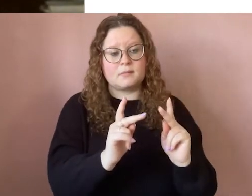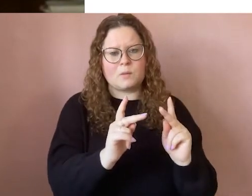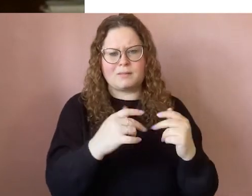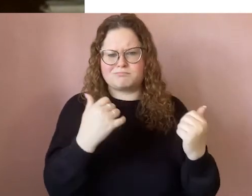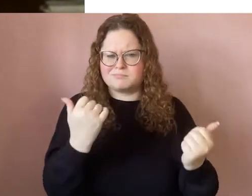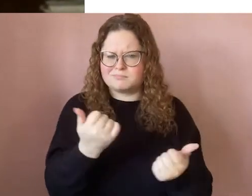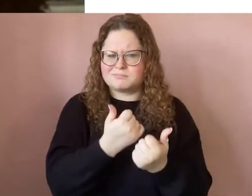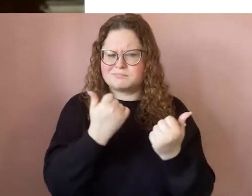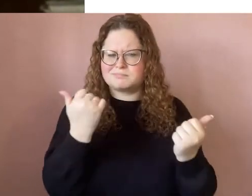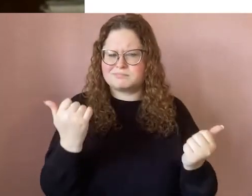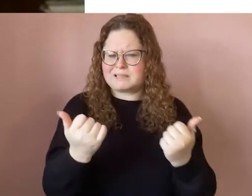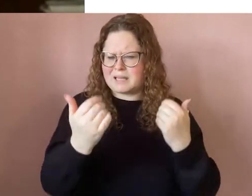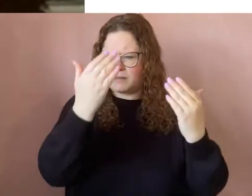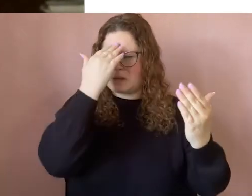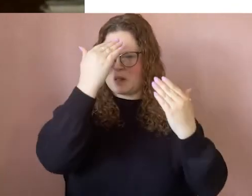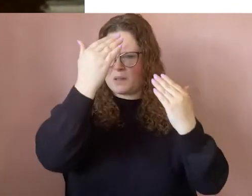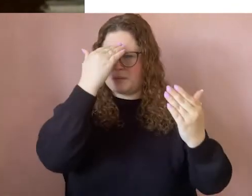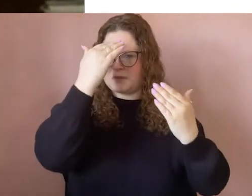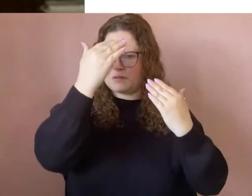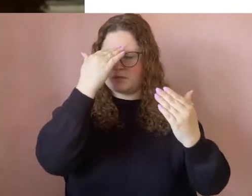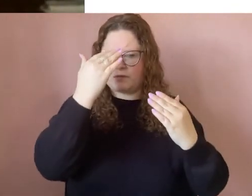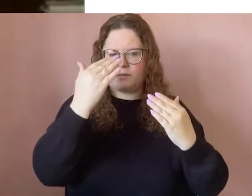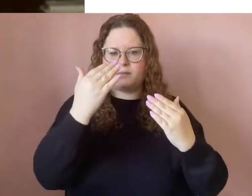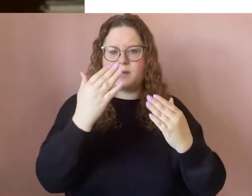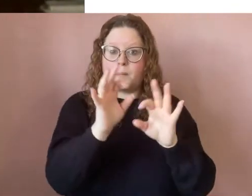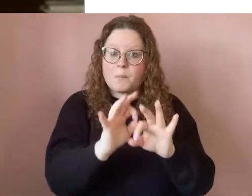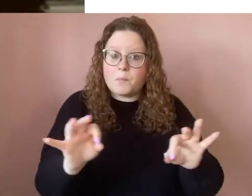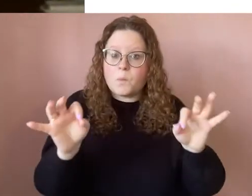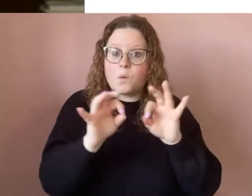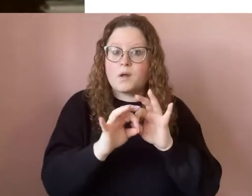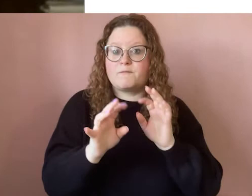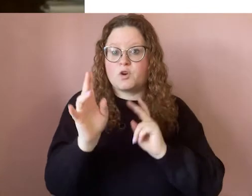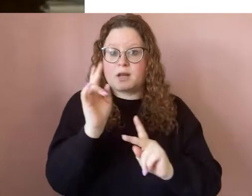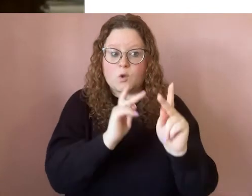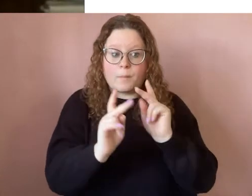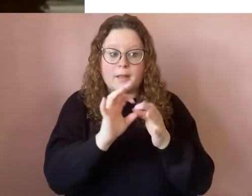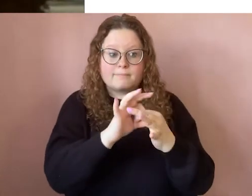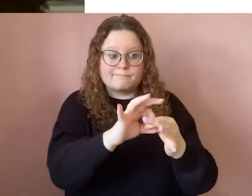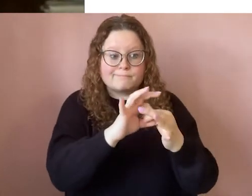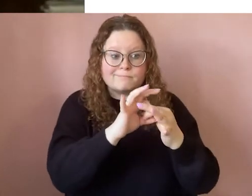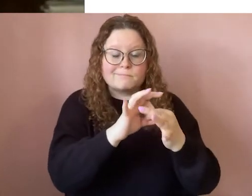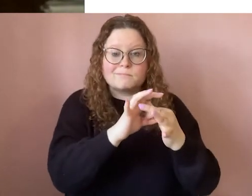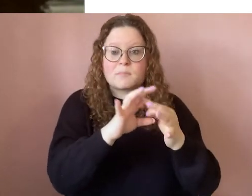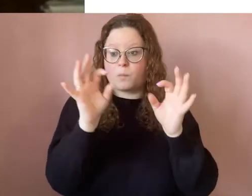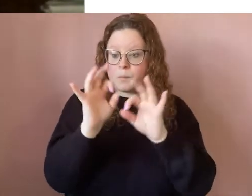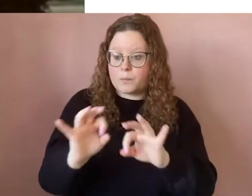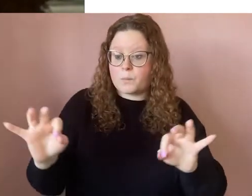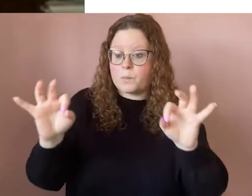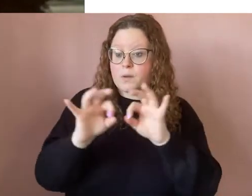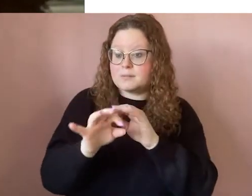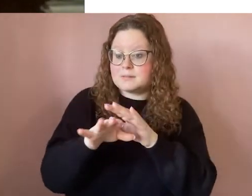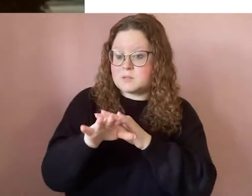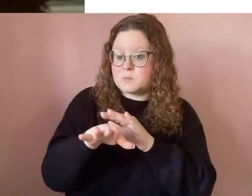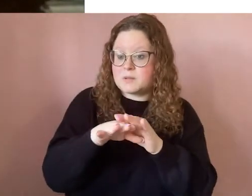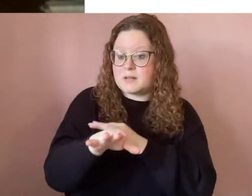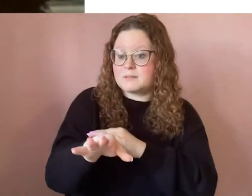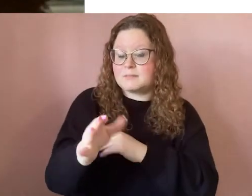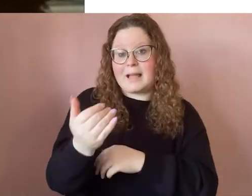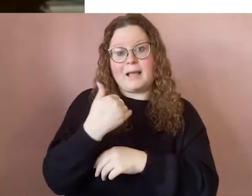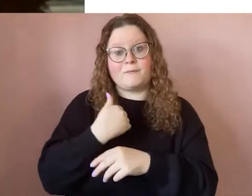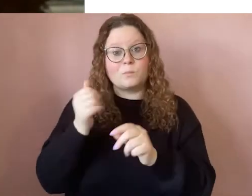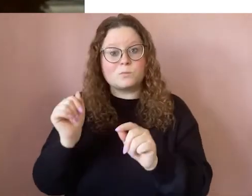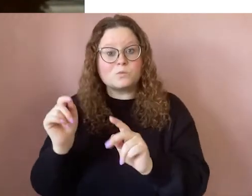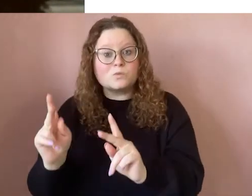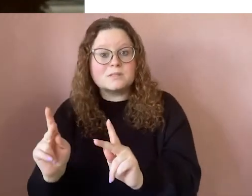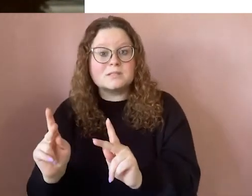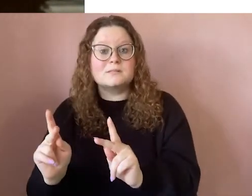knowledge about the need for human attachment and accessibility to opportunity and to